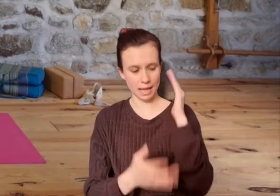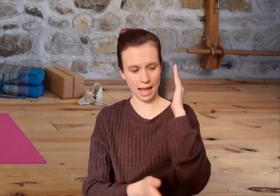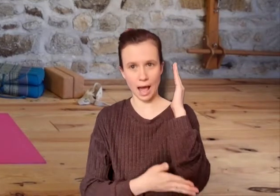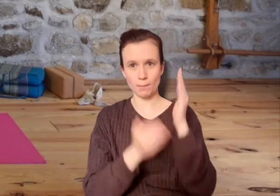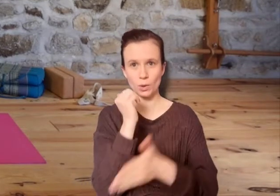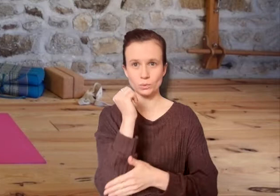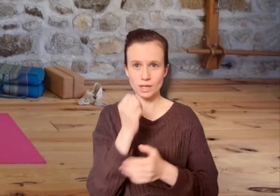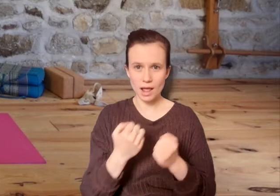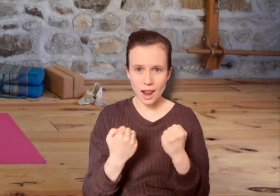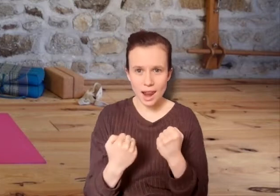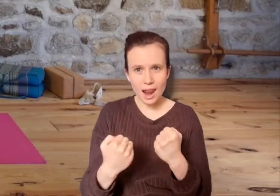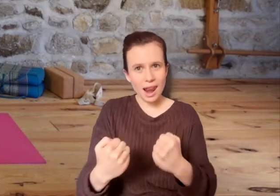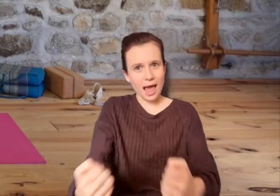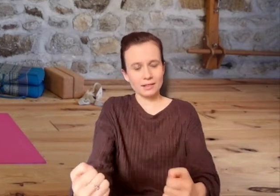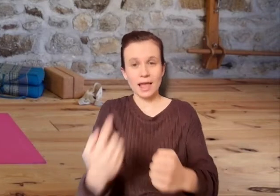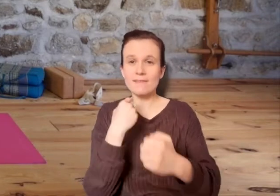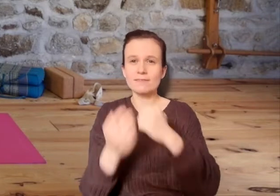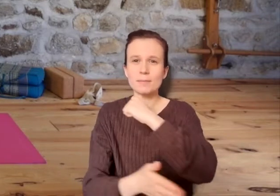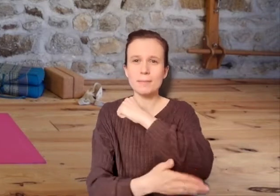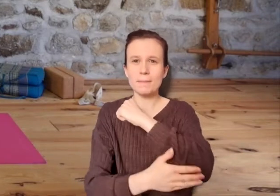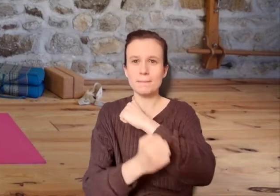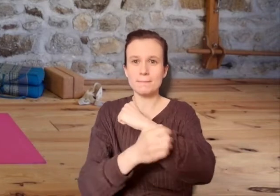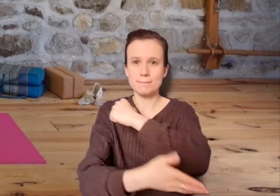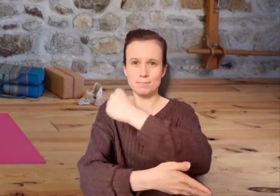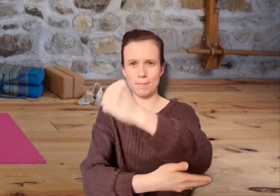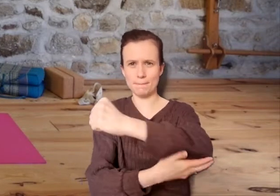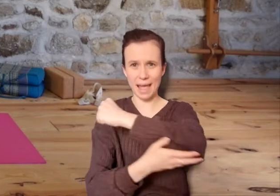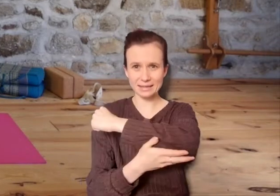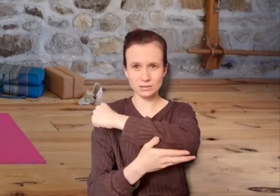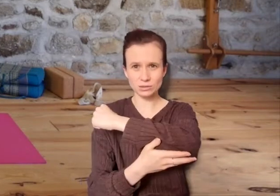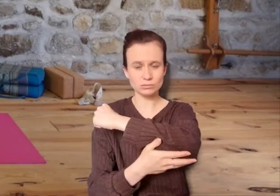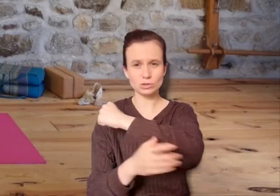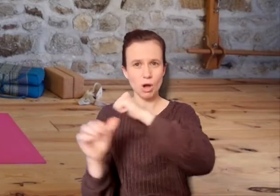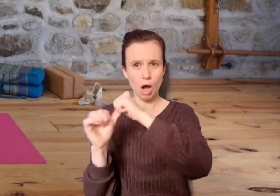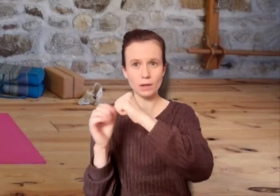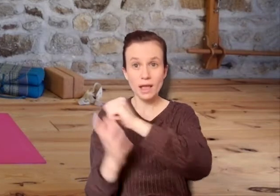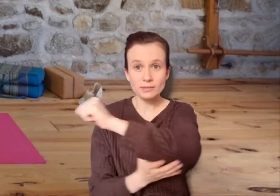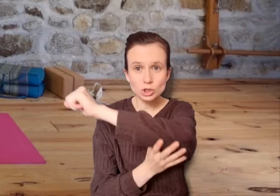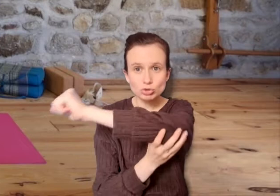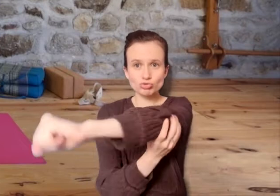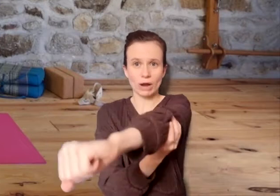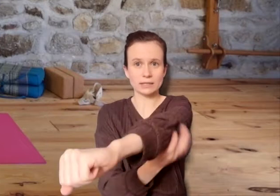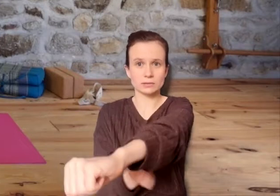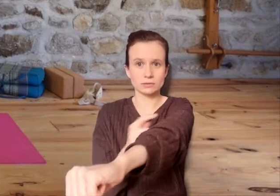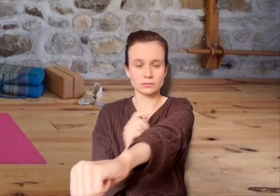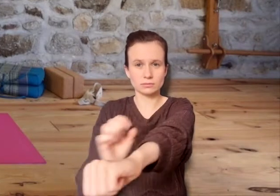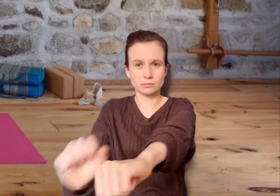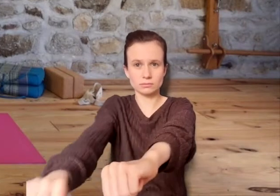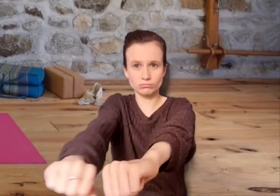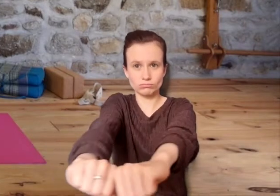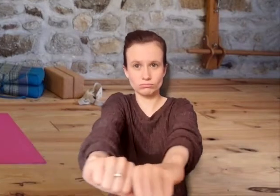If you've got those elbows bent and you're trying to push, it's not worth the effort, yeah? Keep those arms a little bit closer